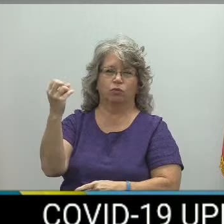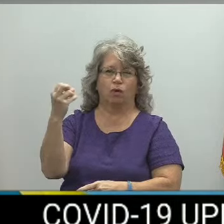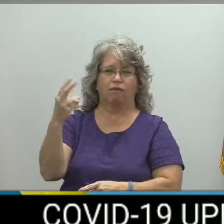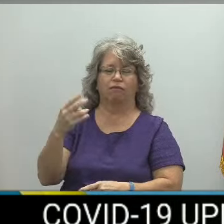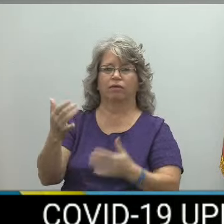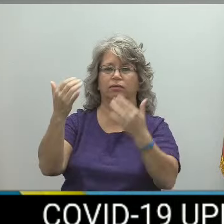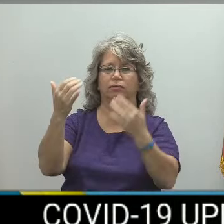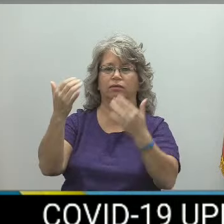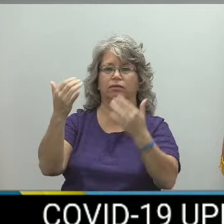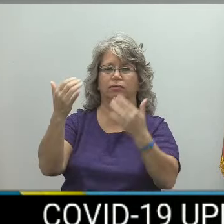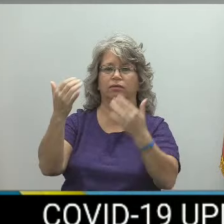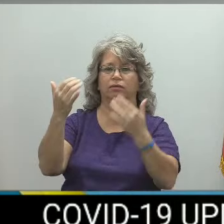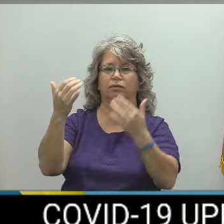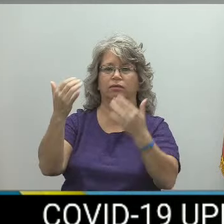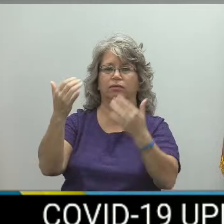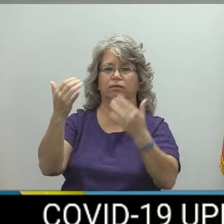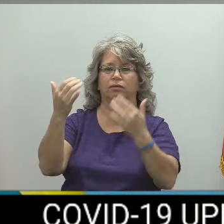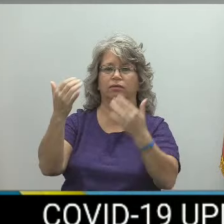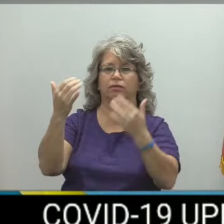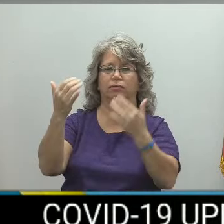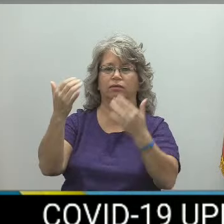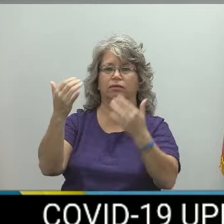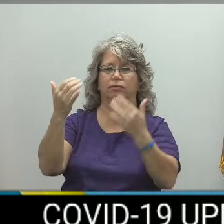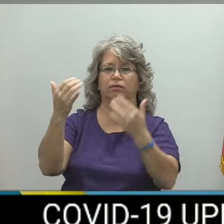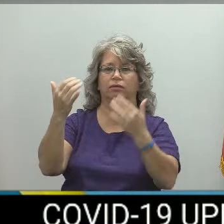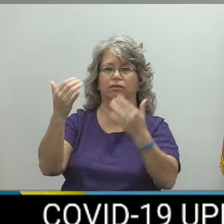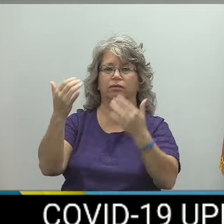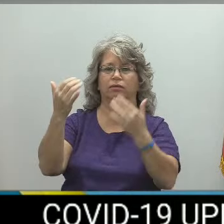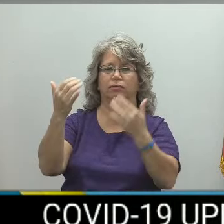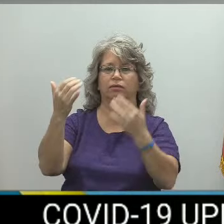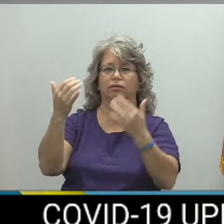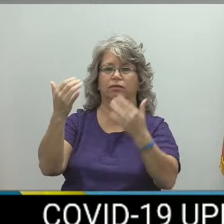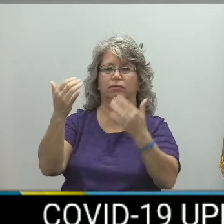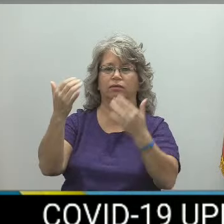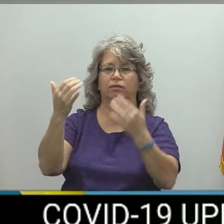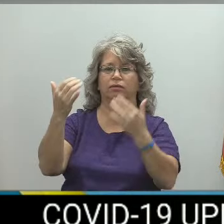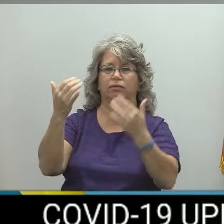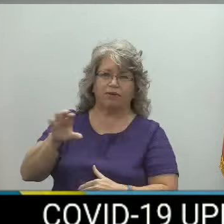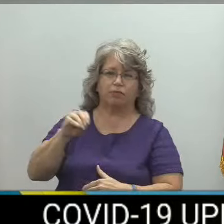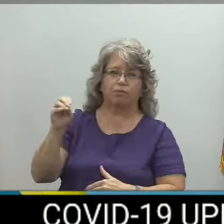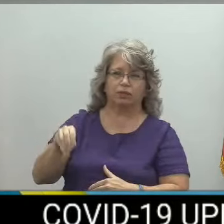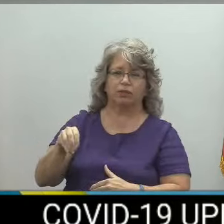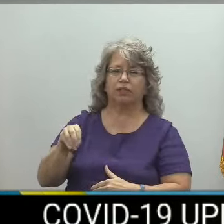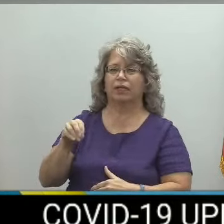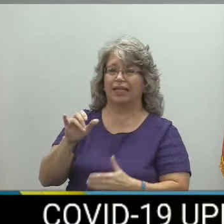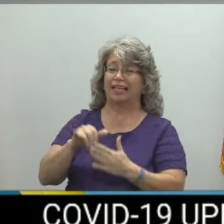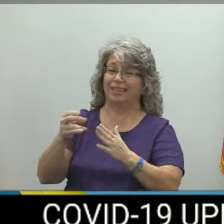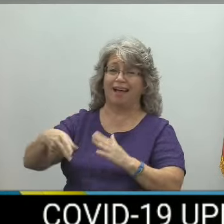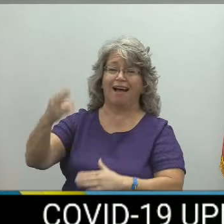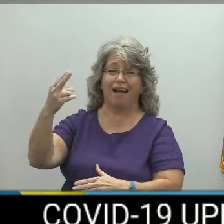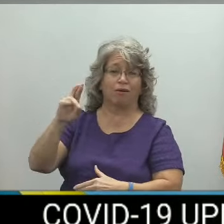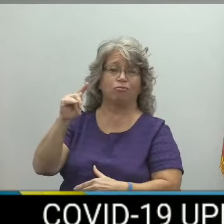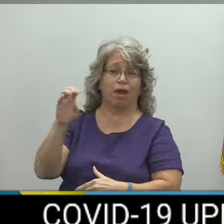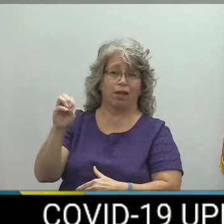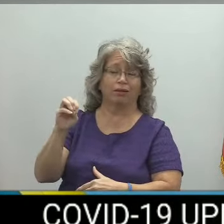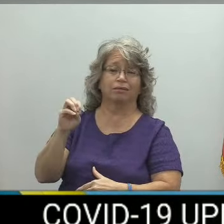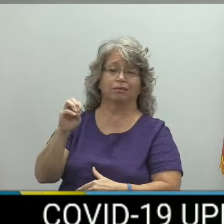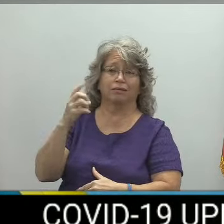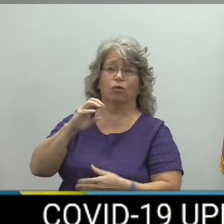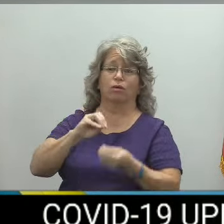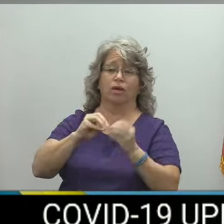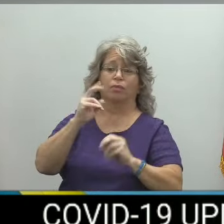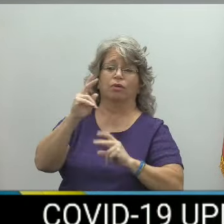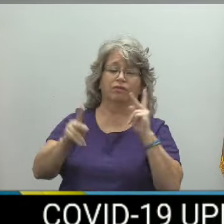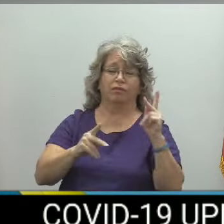is over 50%, so it's a very, very high rate of people that are testing positive currently through our drive-through.